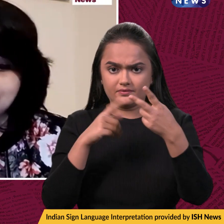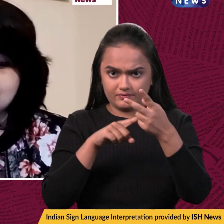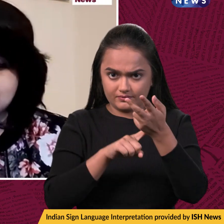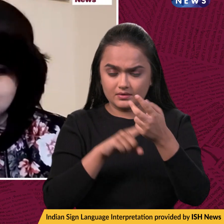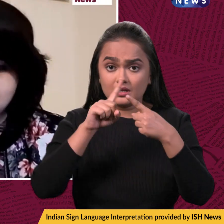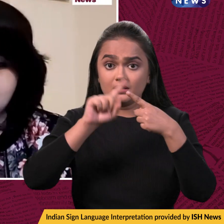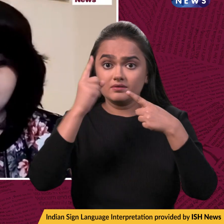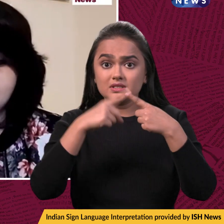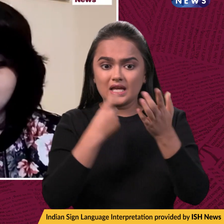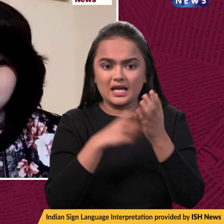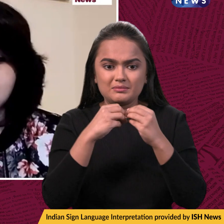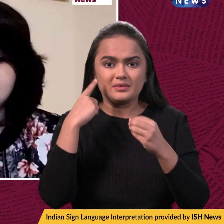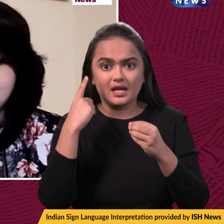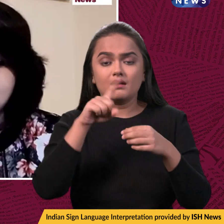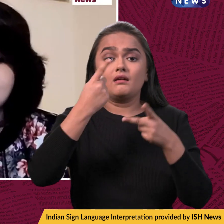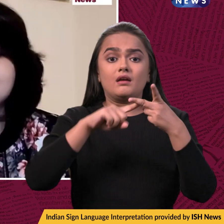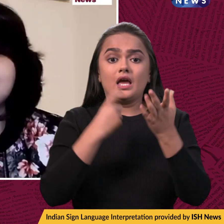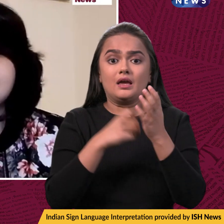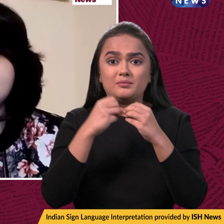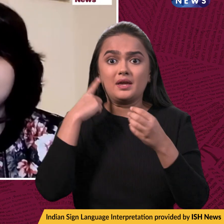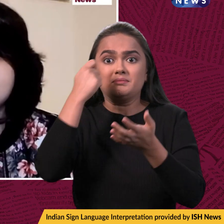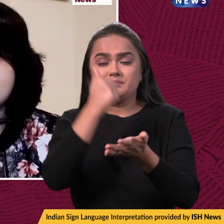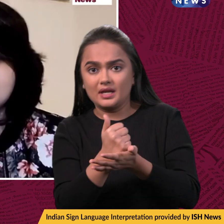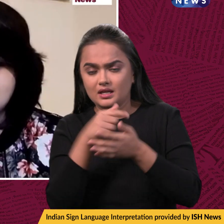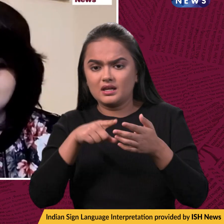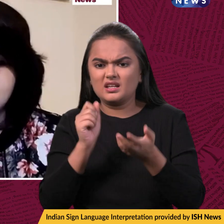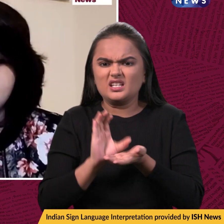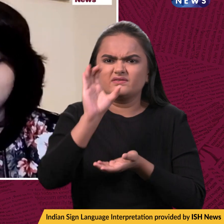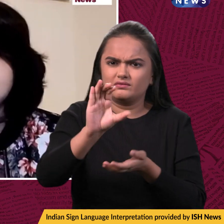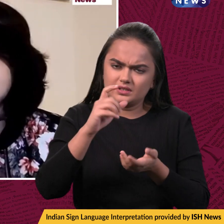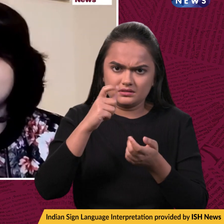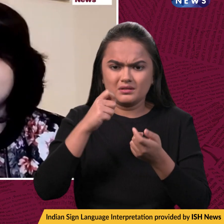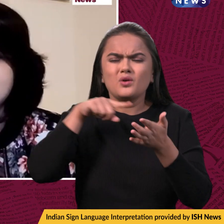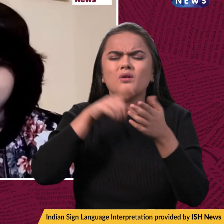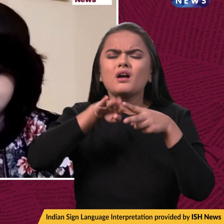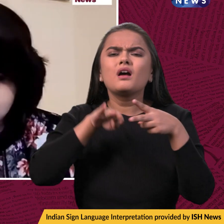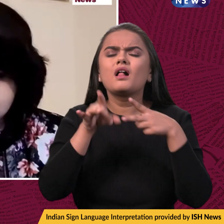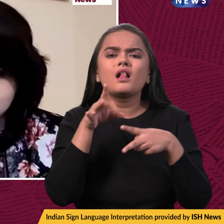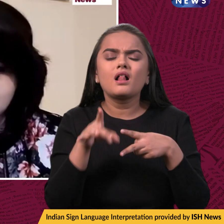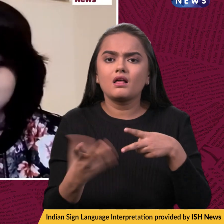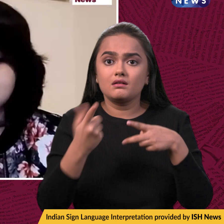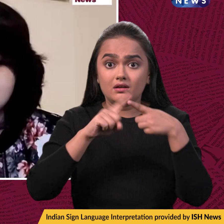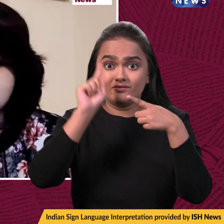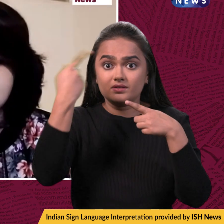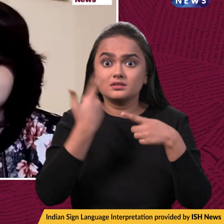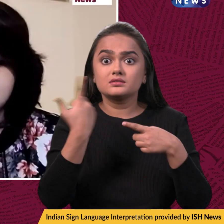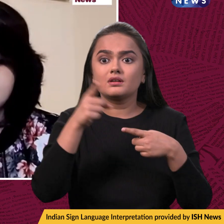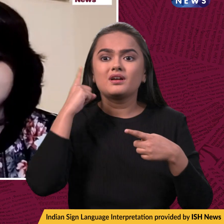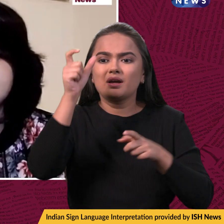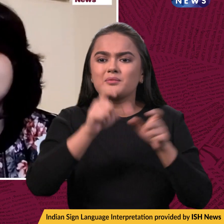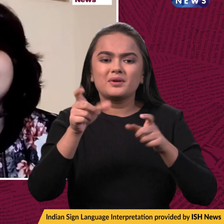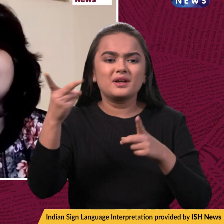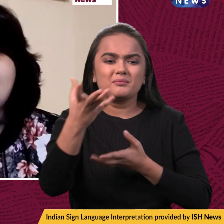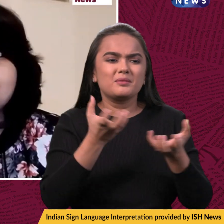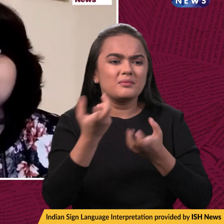Retail Direct Scheme and RBI Bank Integrated Ombudsman Scheme. Now, what are these schemes? The first scheme allows retail